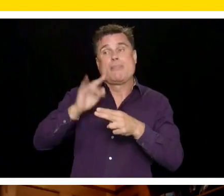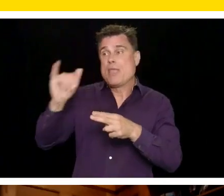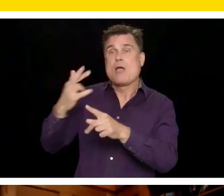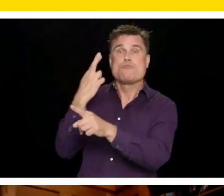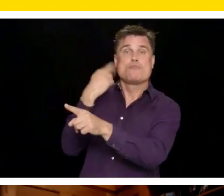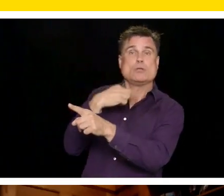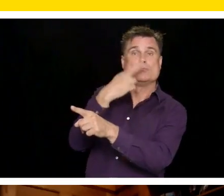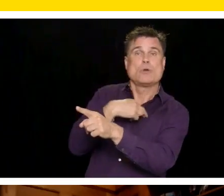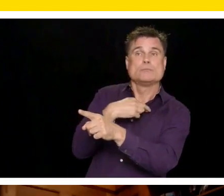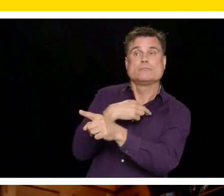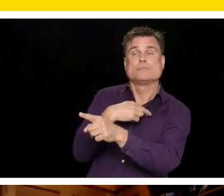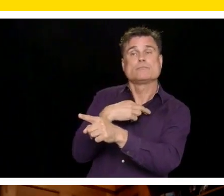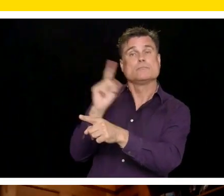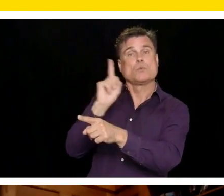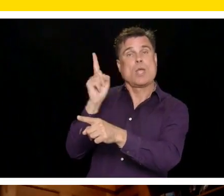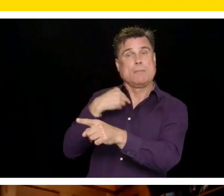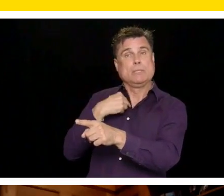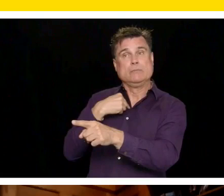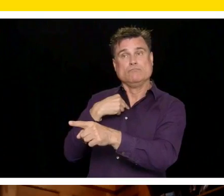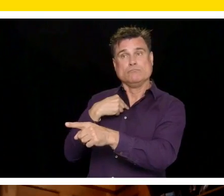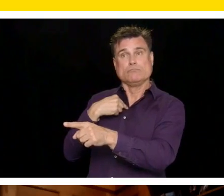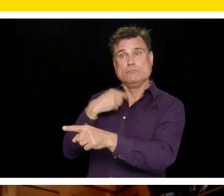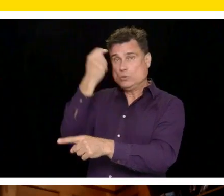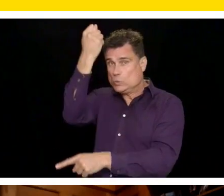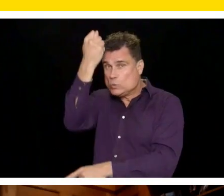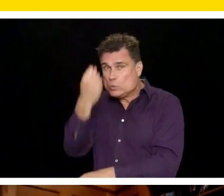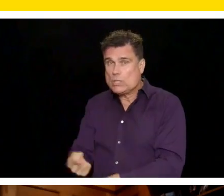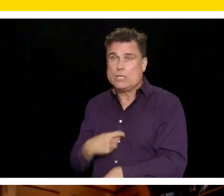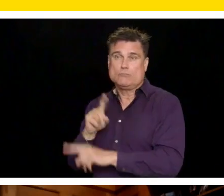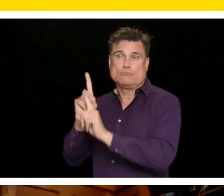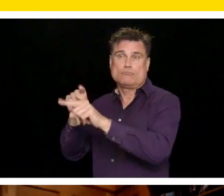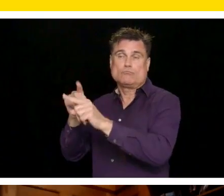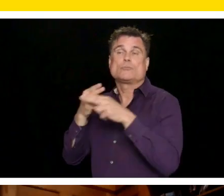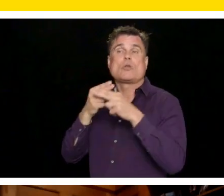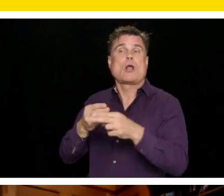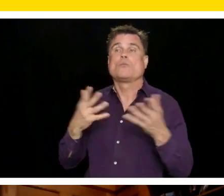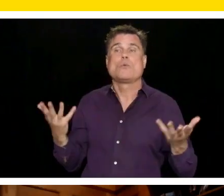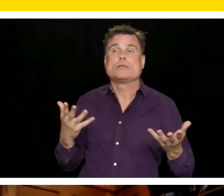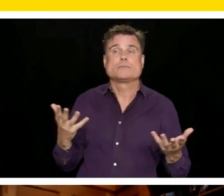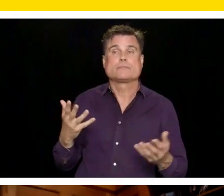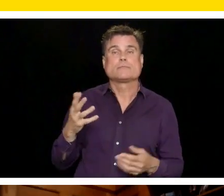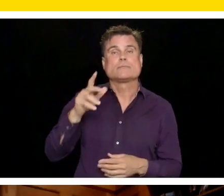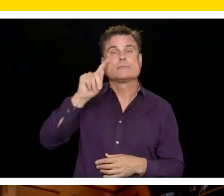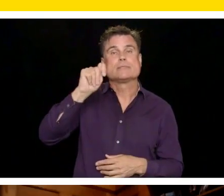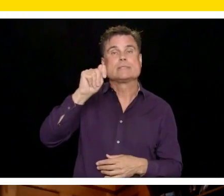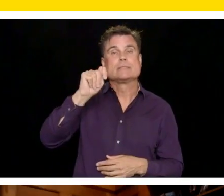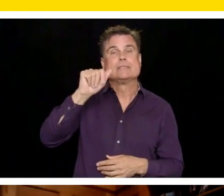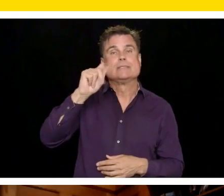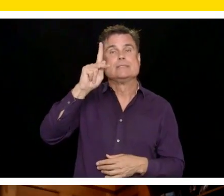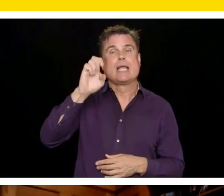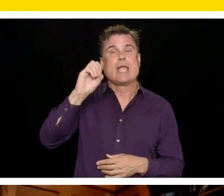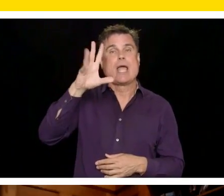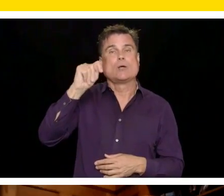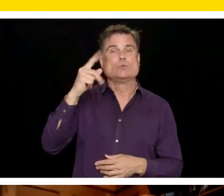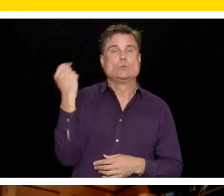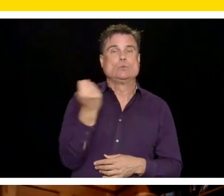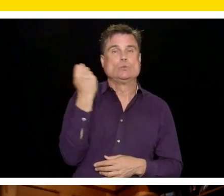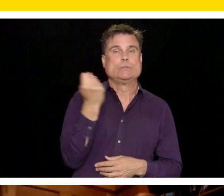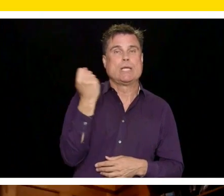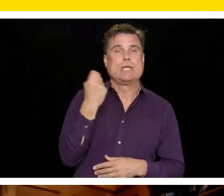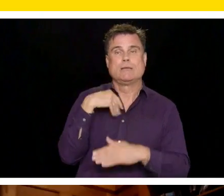all of the Nelson restaurants. And you know that Nelson has a huge eating scene. It is an amazing foodie